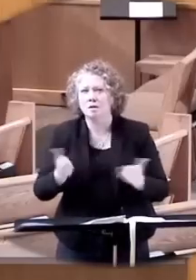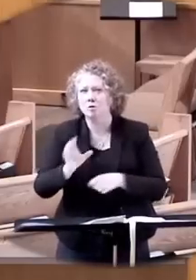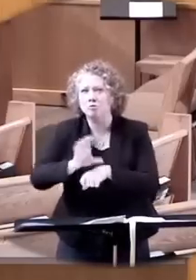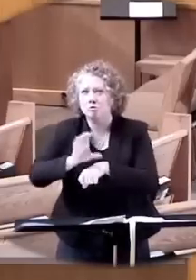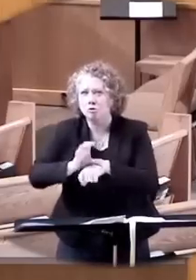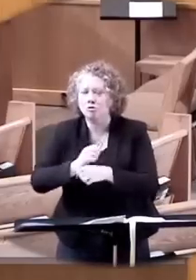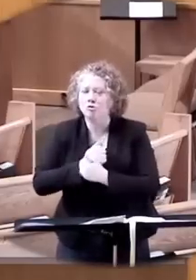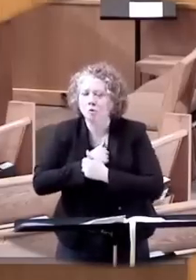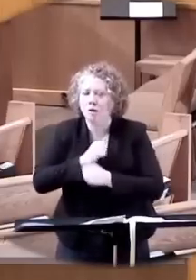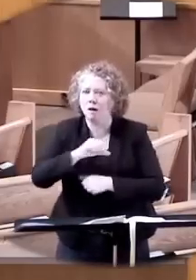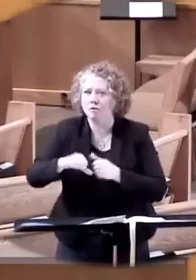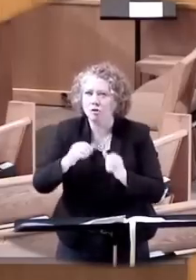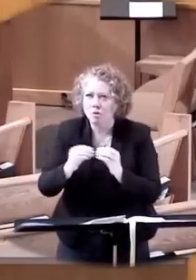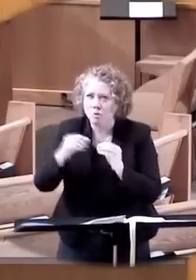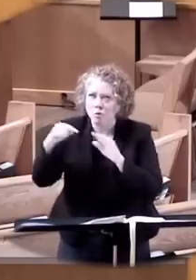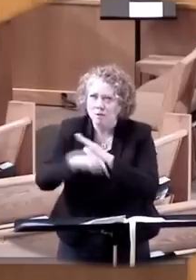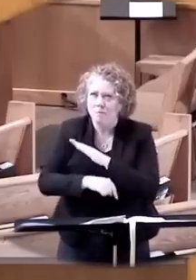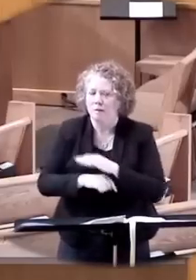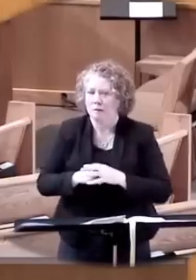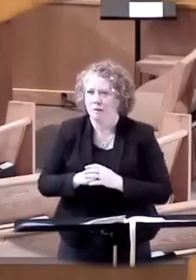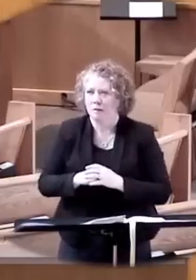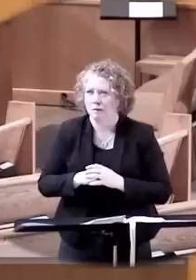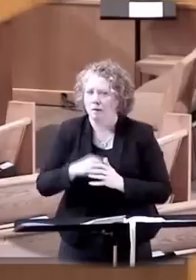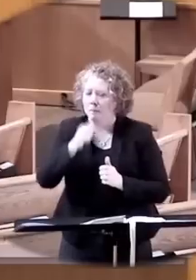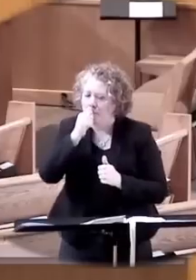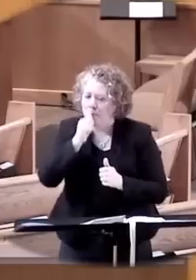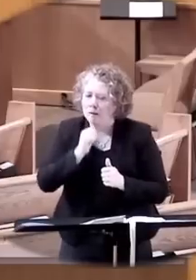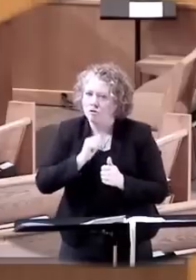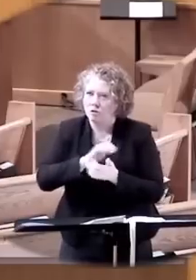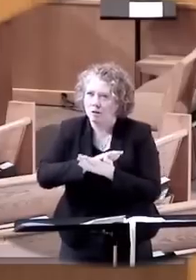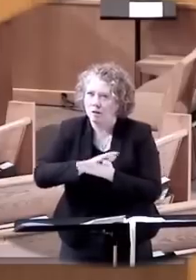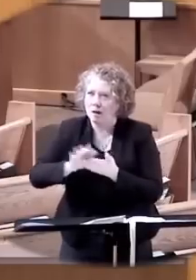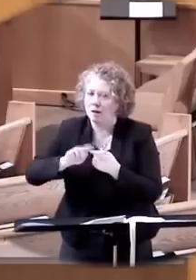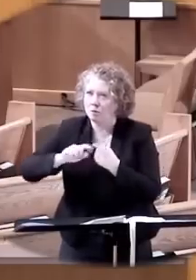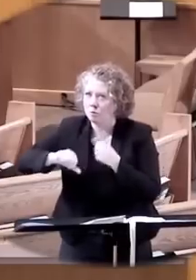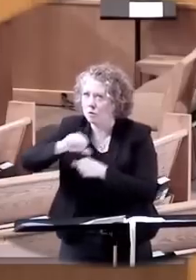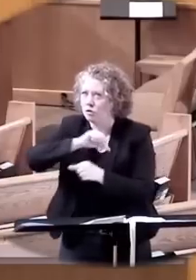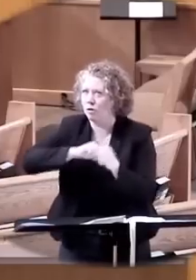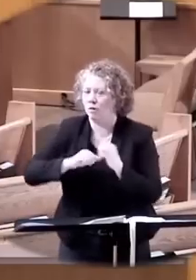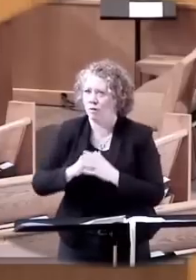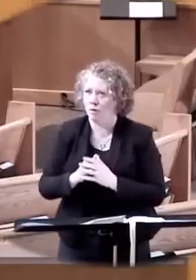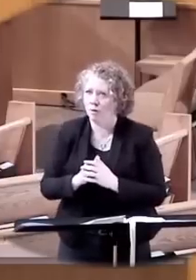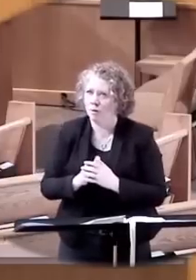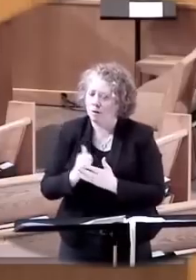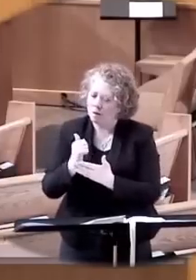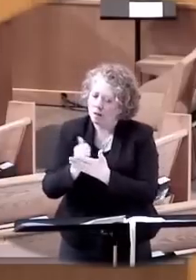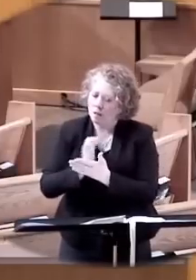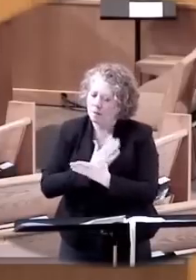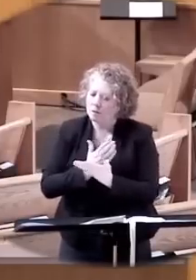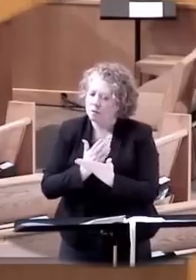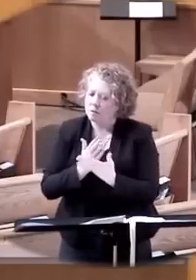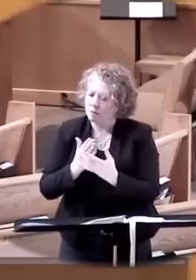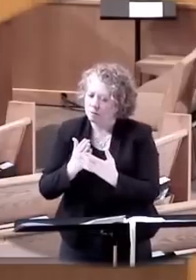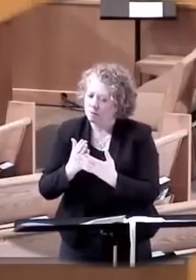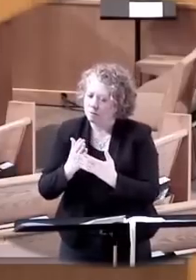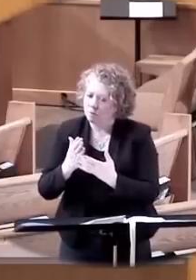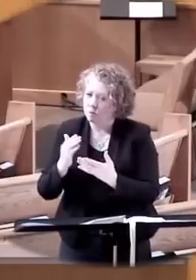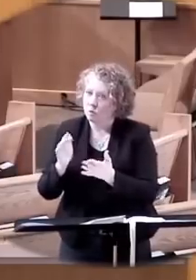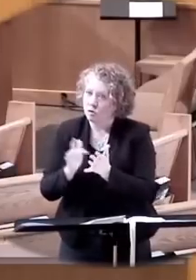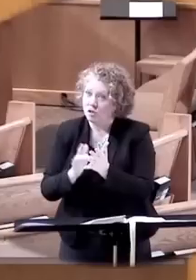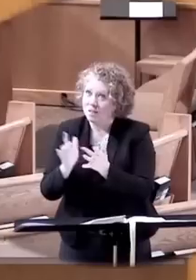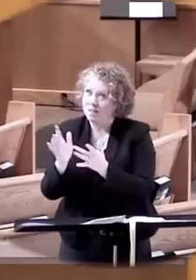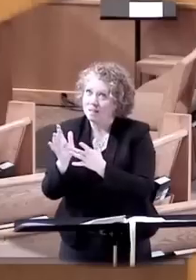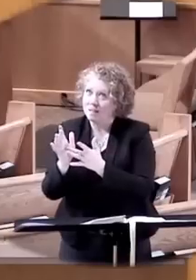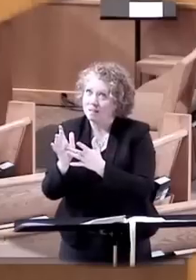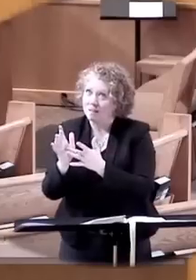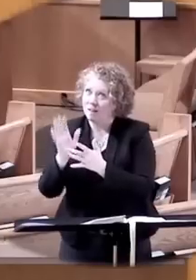one another and to be patient and kind. Help us to bring the peace of Jesus to our land and to